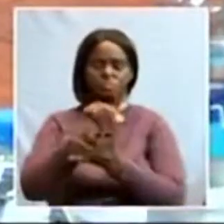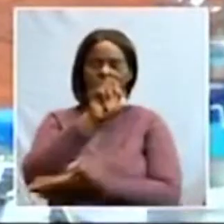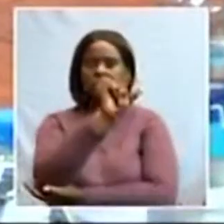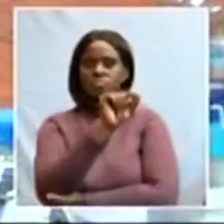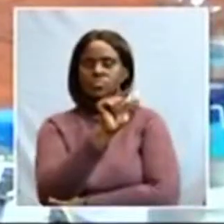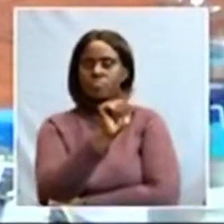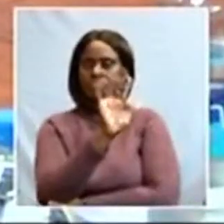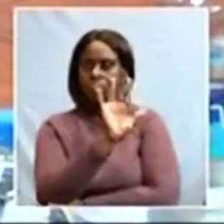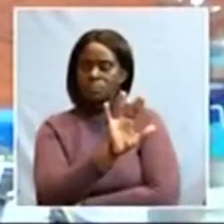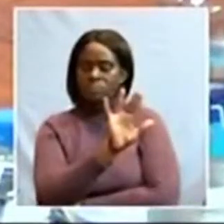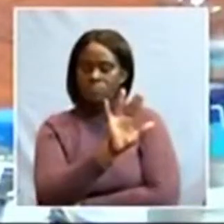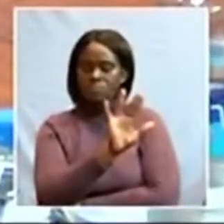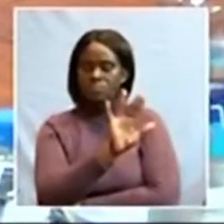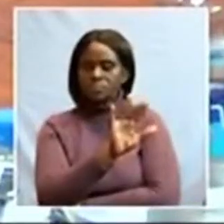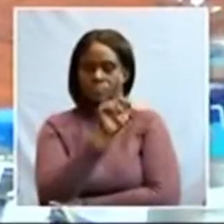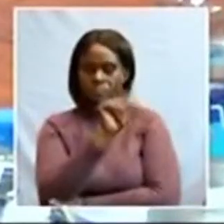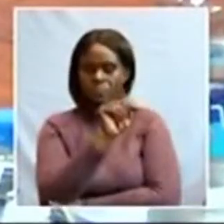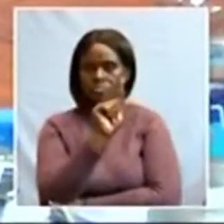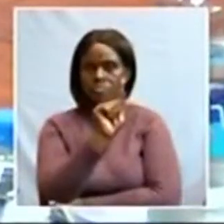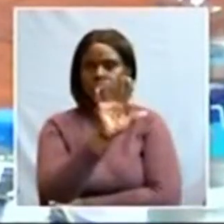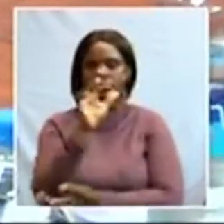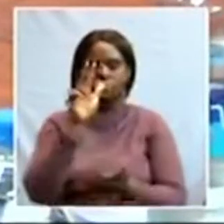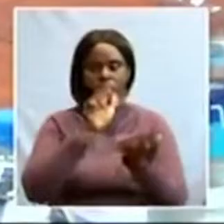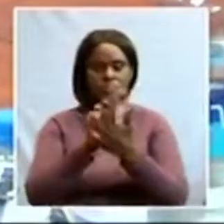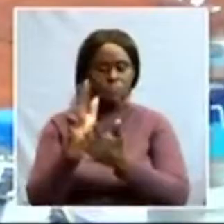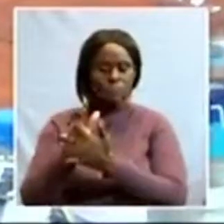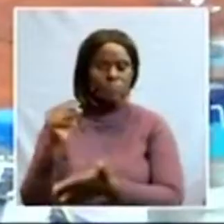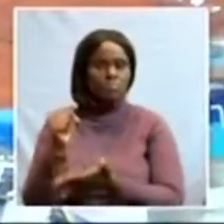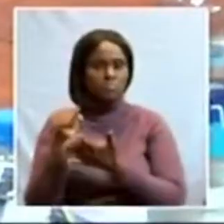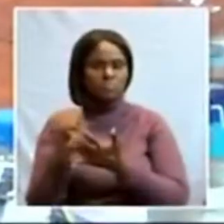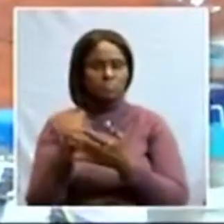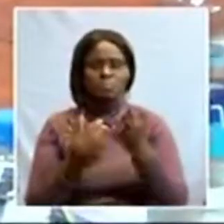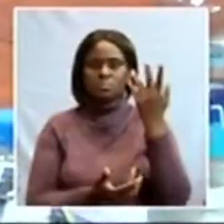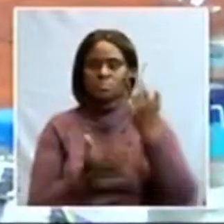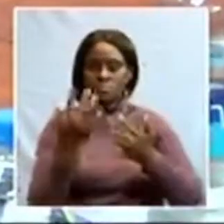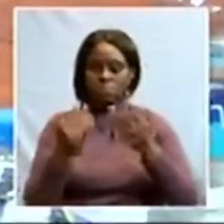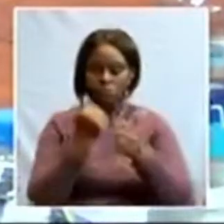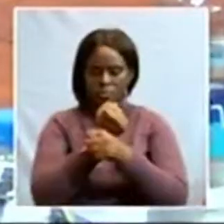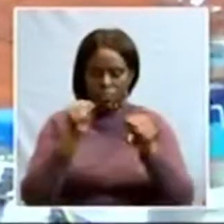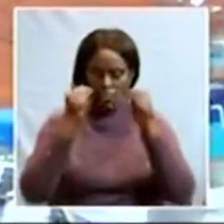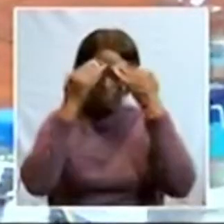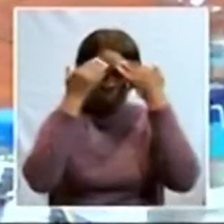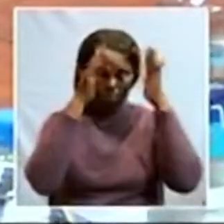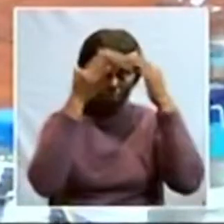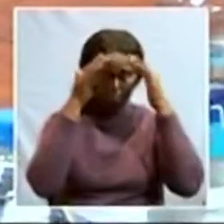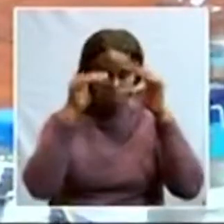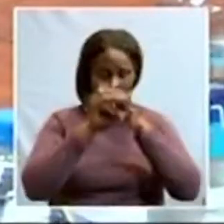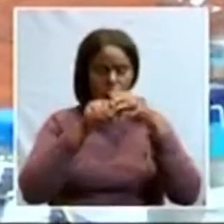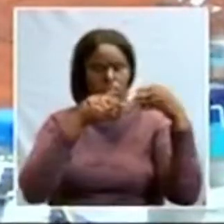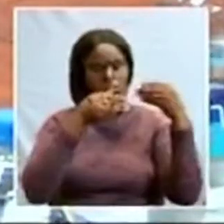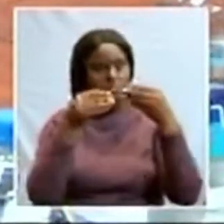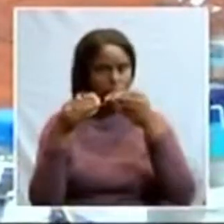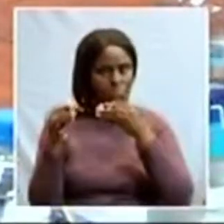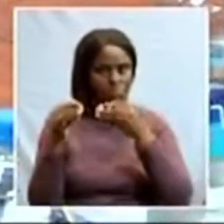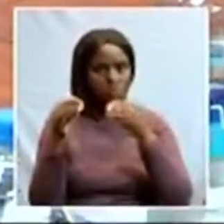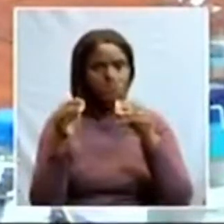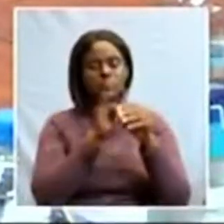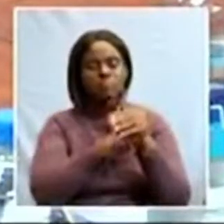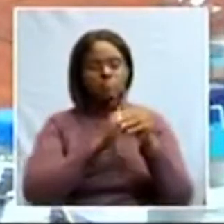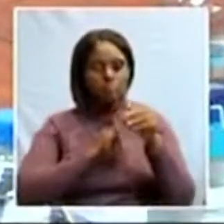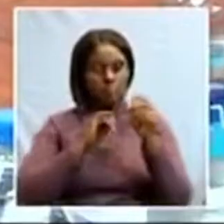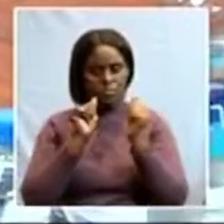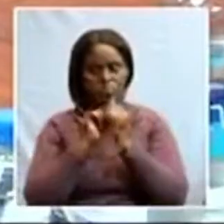2025 approved budget. Fire safety awareness in markets, industrial